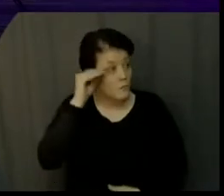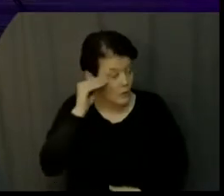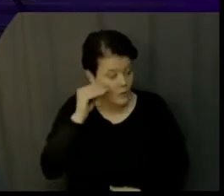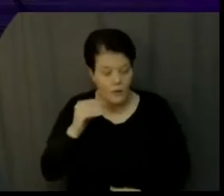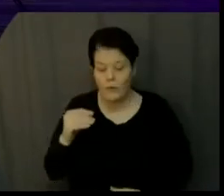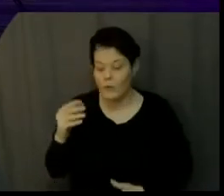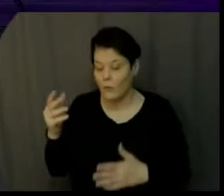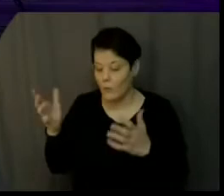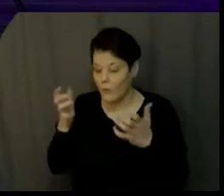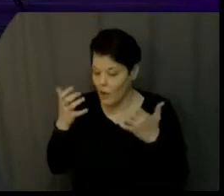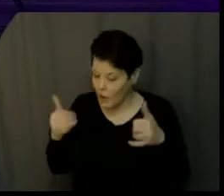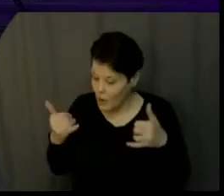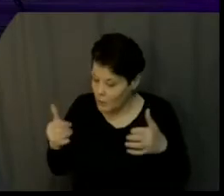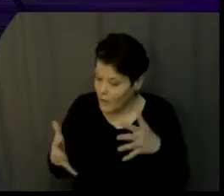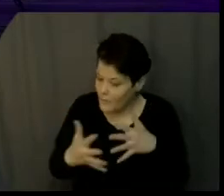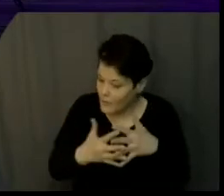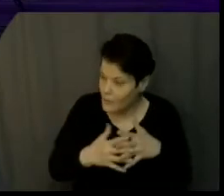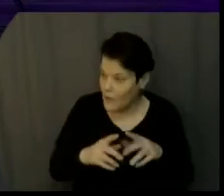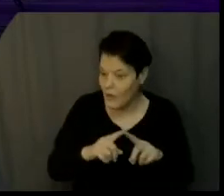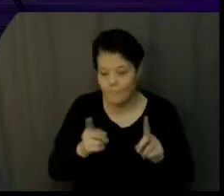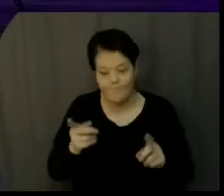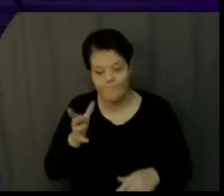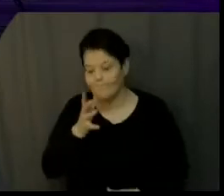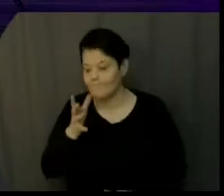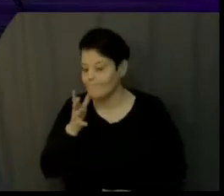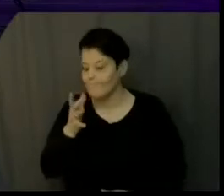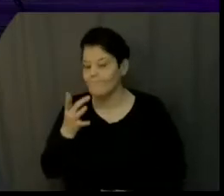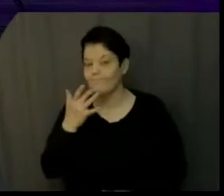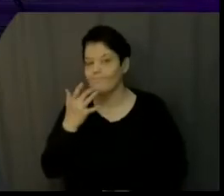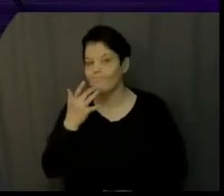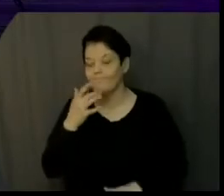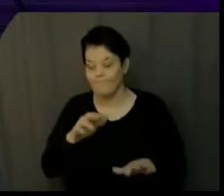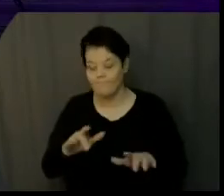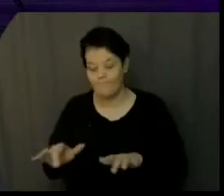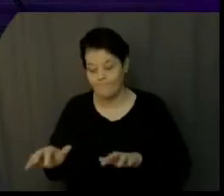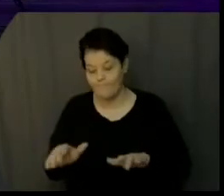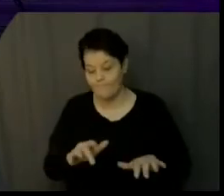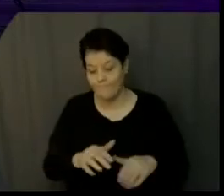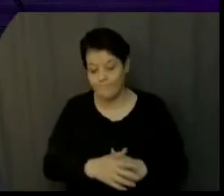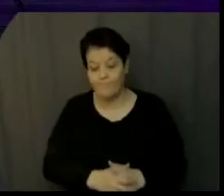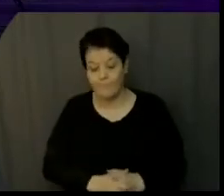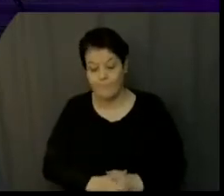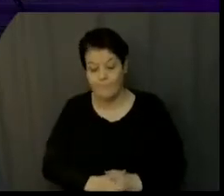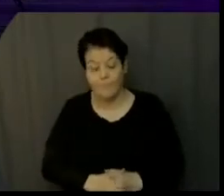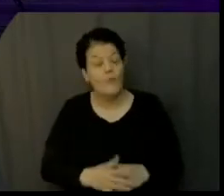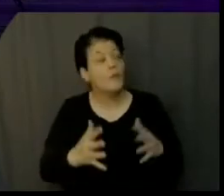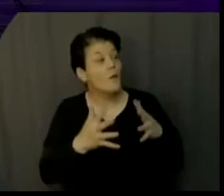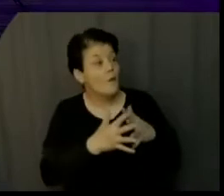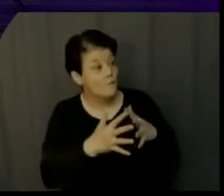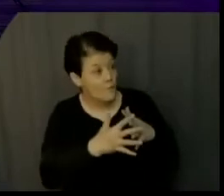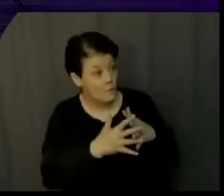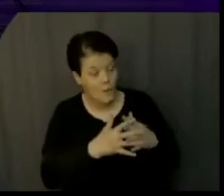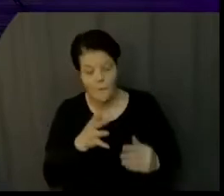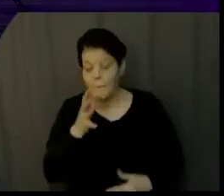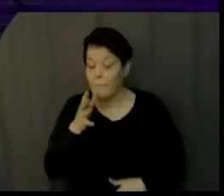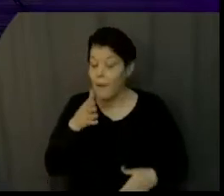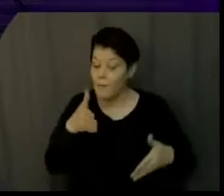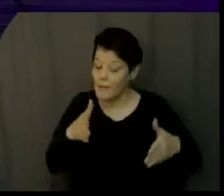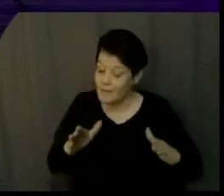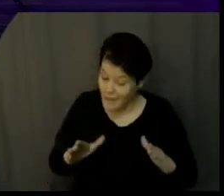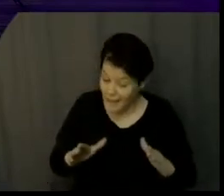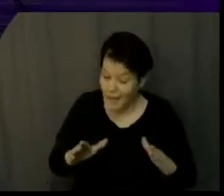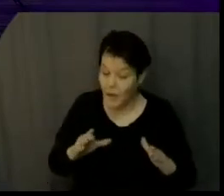she made him take piano lessons, and so he said, I didn't like it, I didn't enjoy it, but I did it so I could play